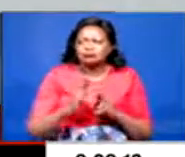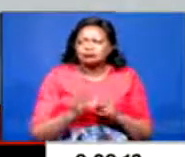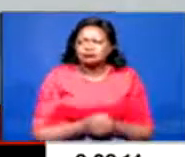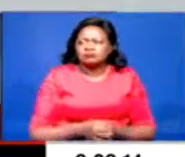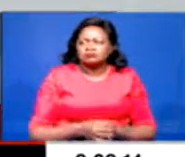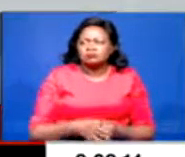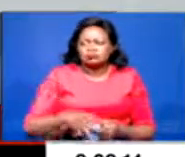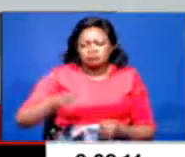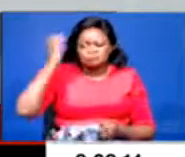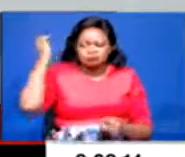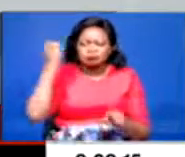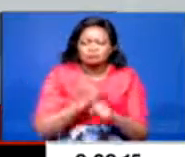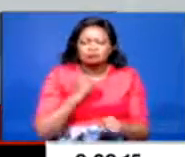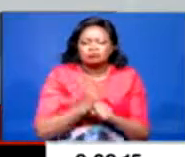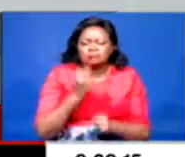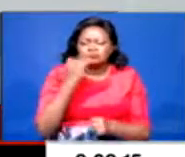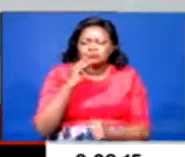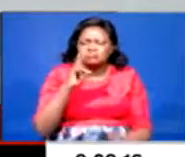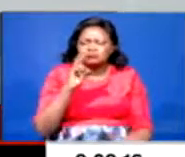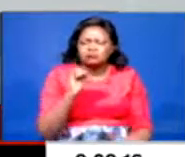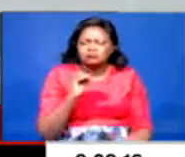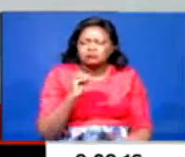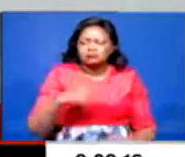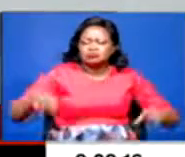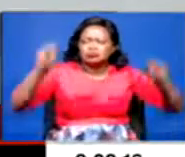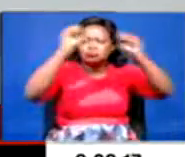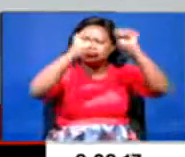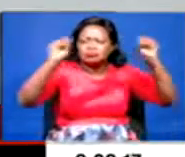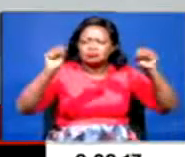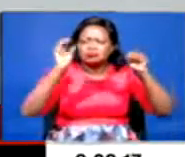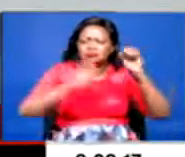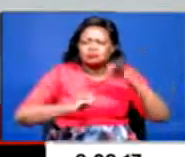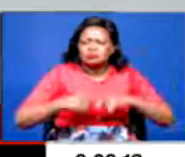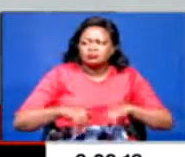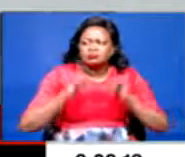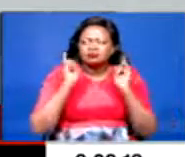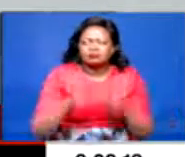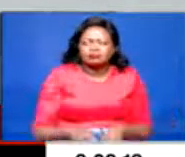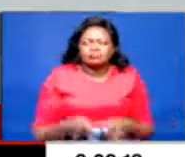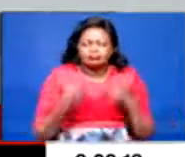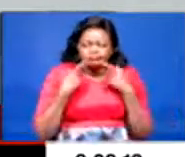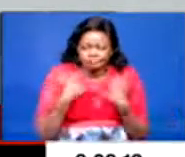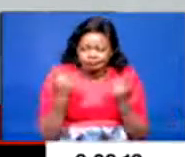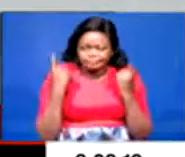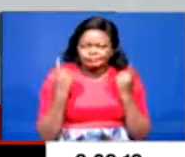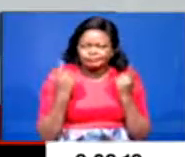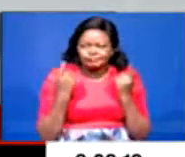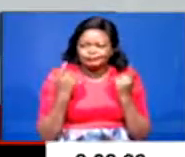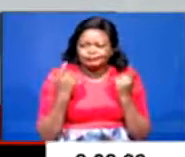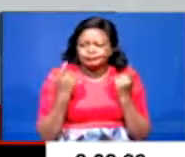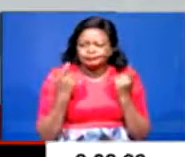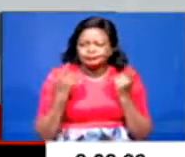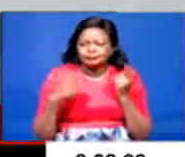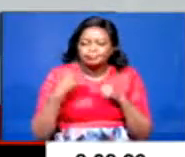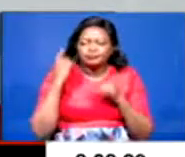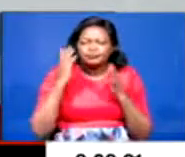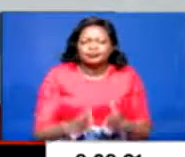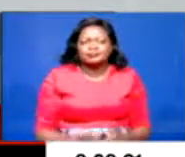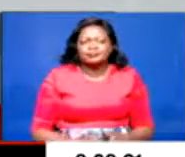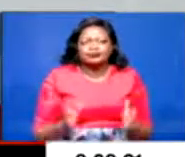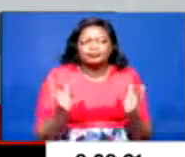Chebukati's, because he's the returning officer for the presidential election. Yes. He's the one who must make the declaration of Fulani is the winner. And